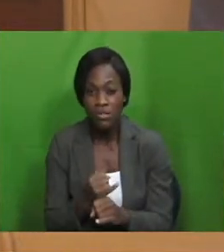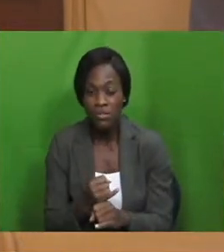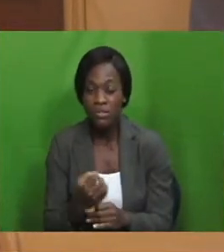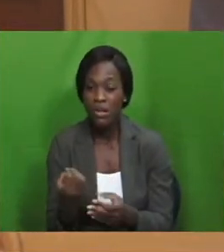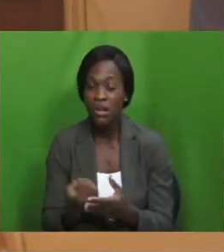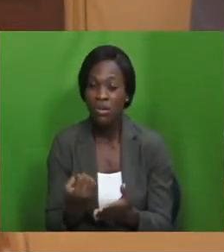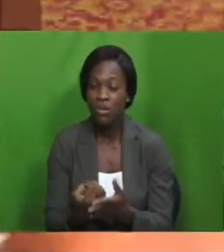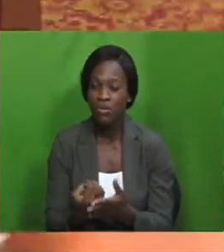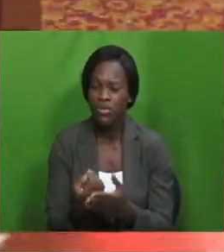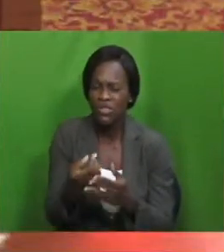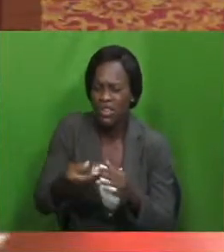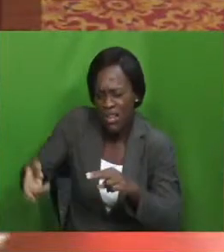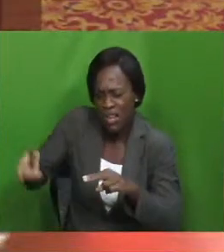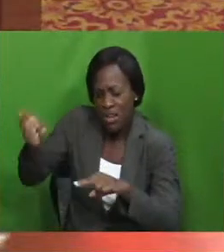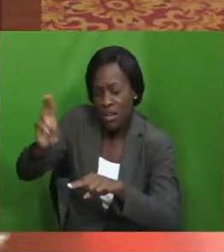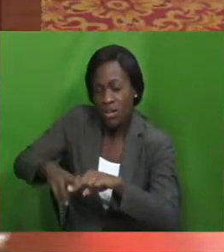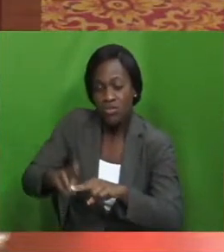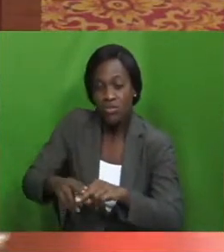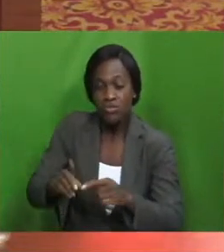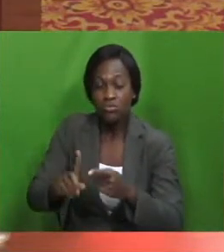to